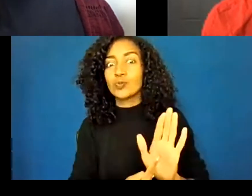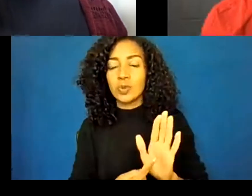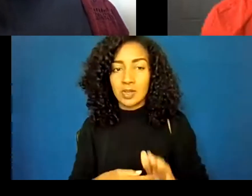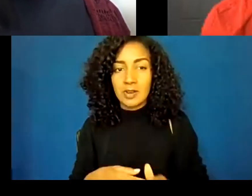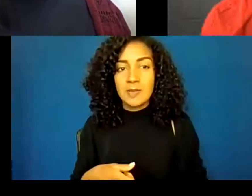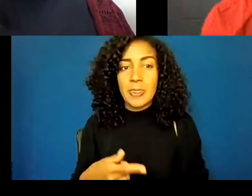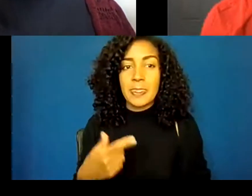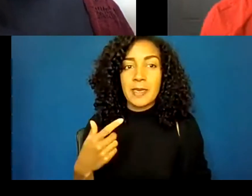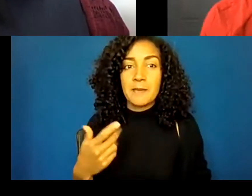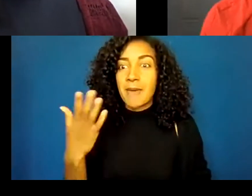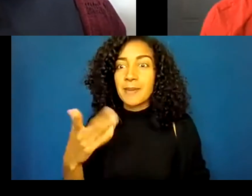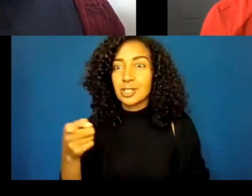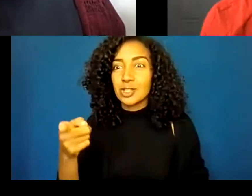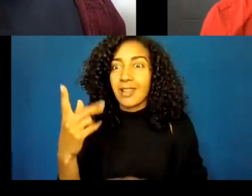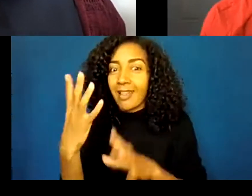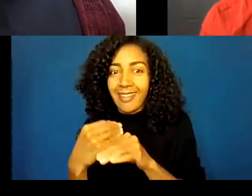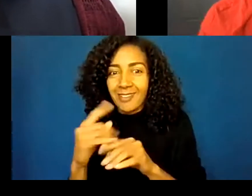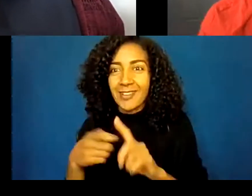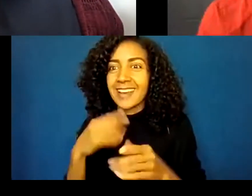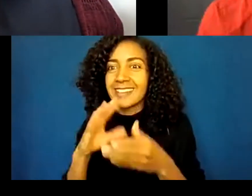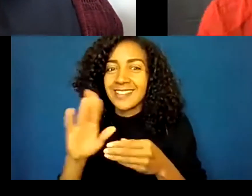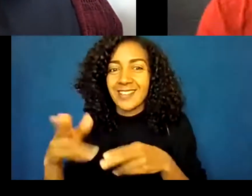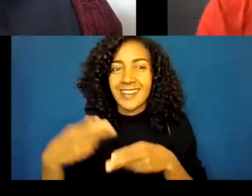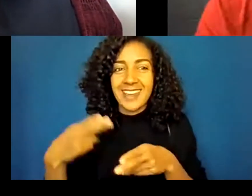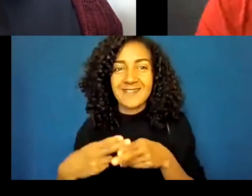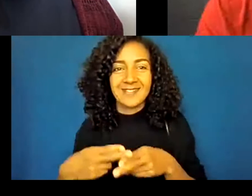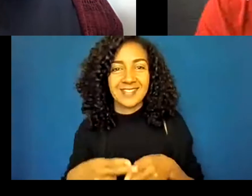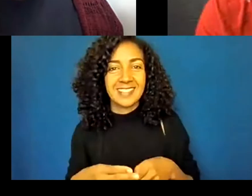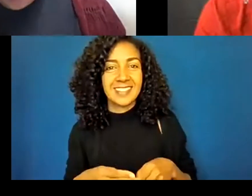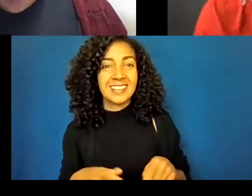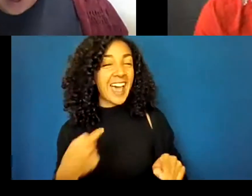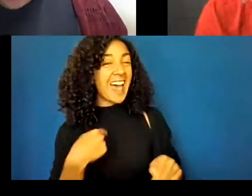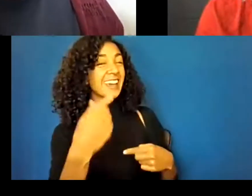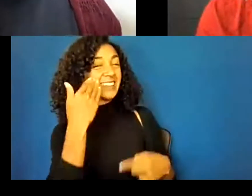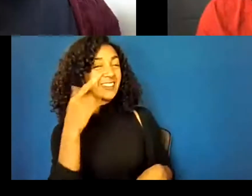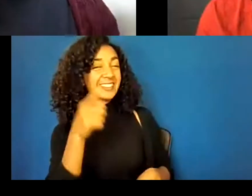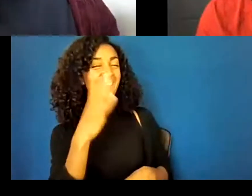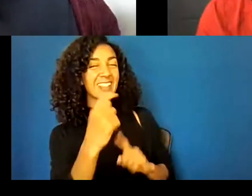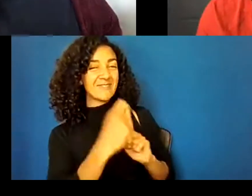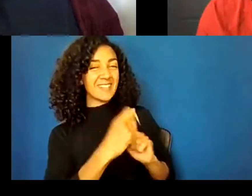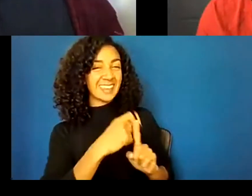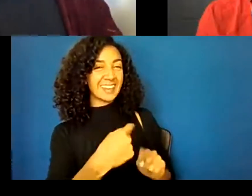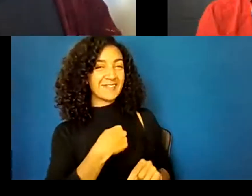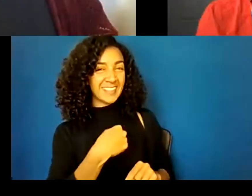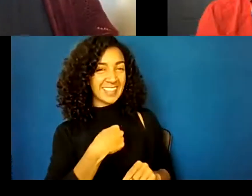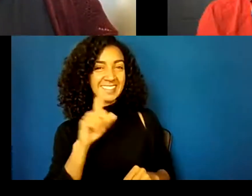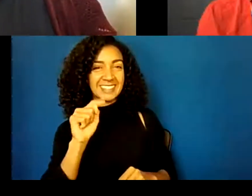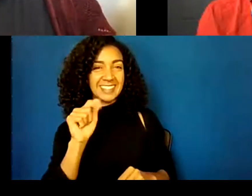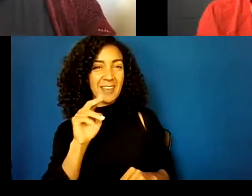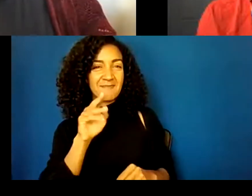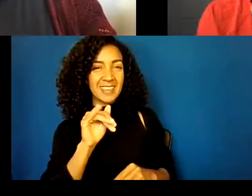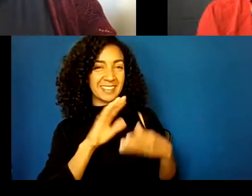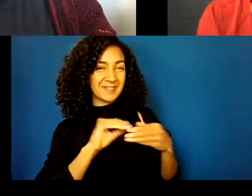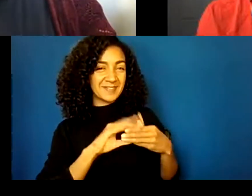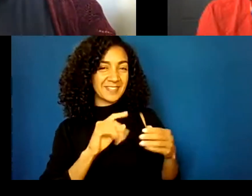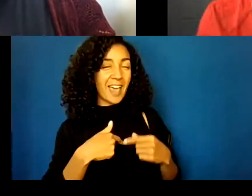probably just hung up when I said that. I knew she was going to pick on me a little. I was thinking about changing